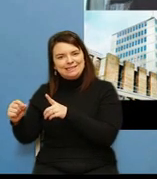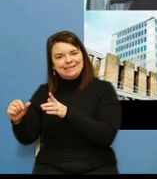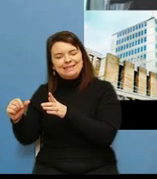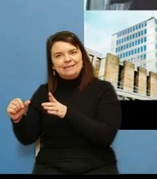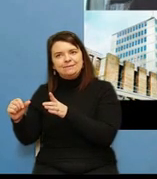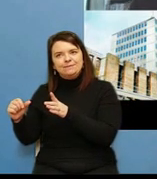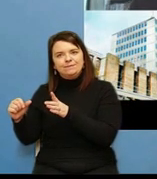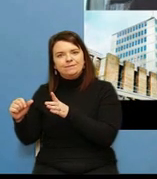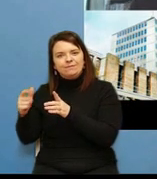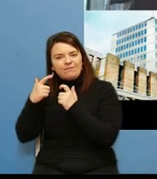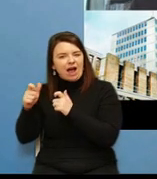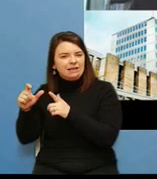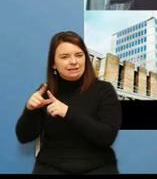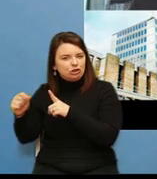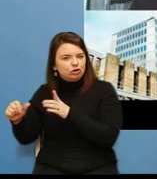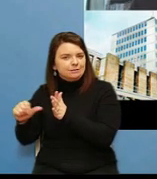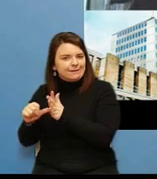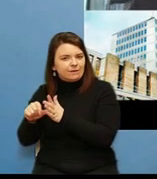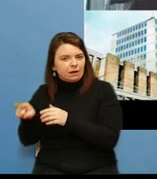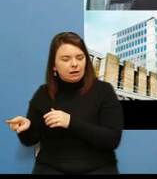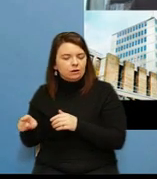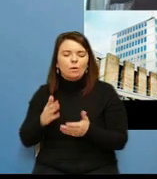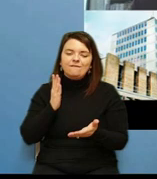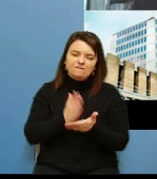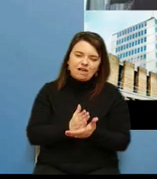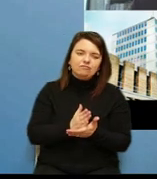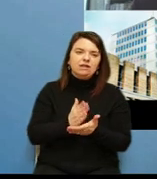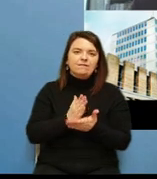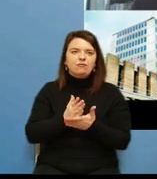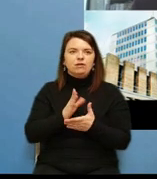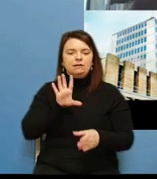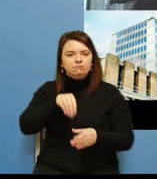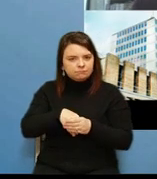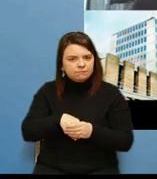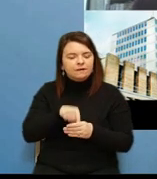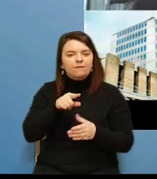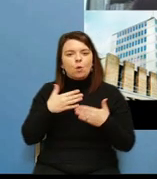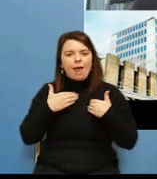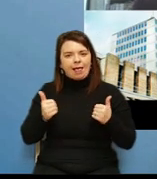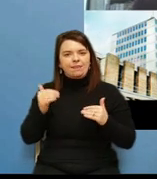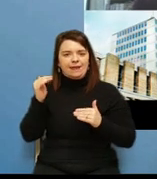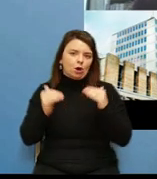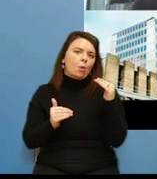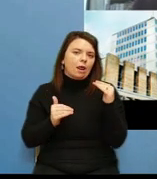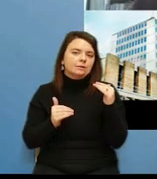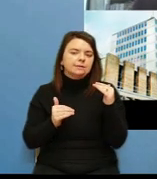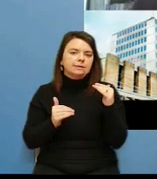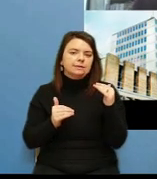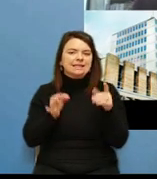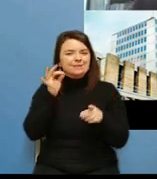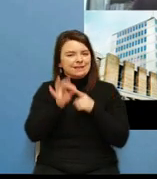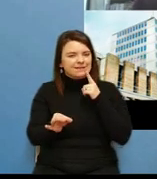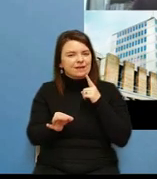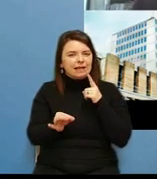aren't digitally enabled. We're very involved in the Health Inequalities